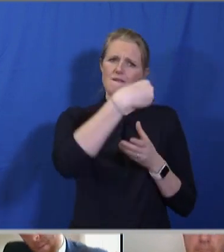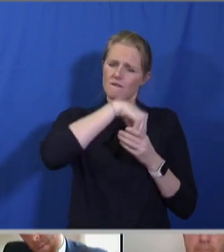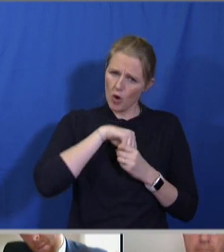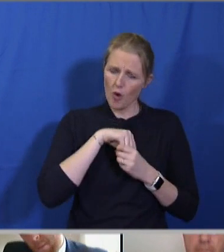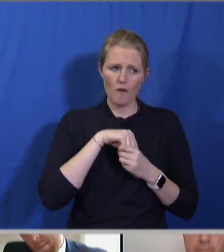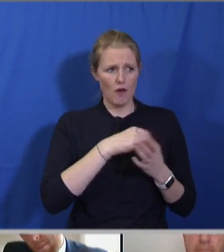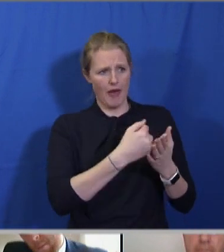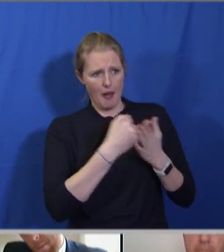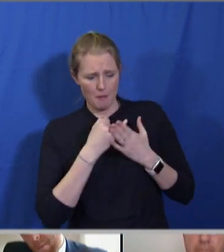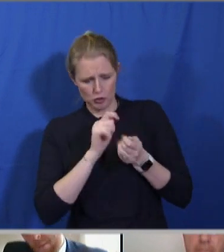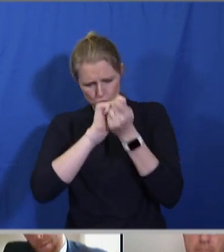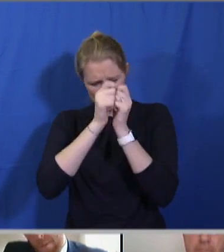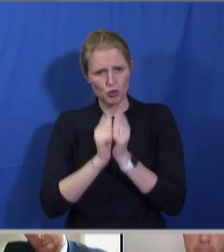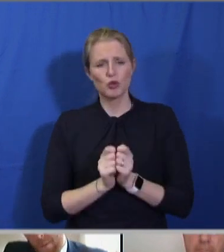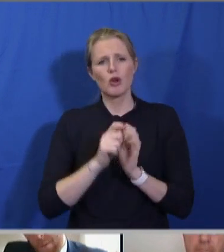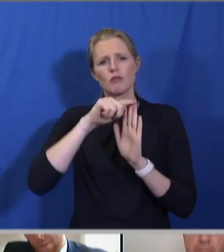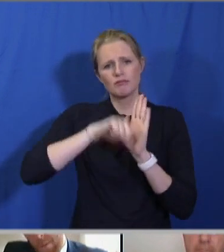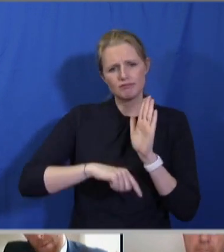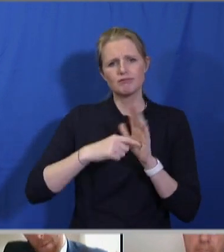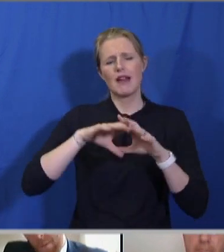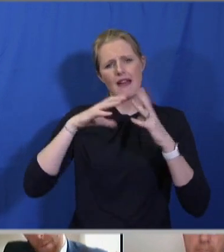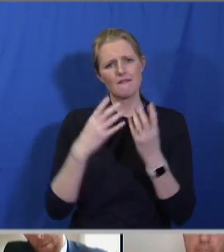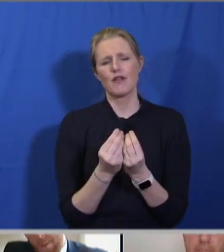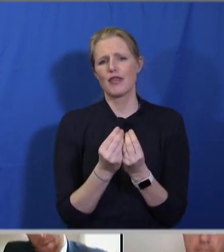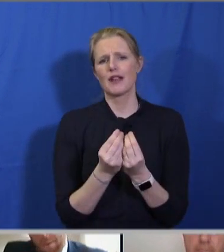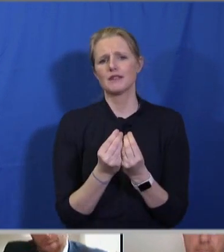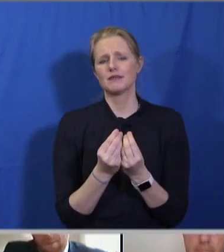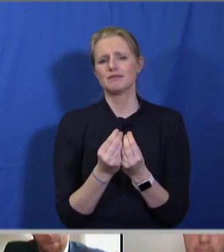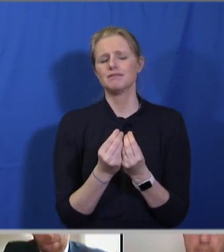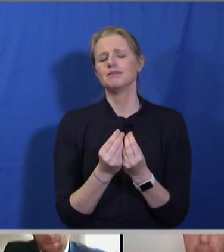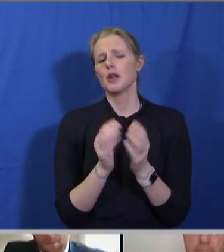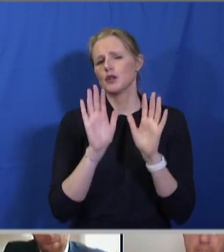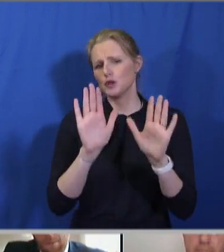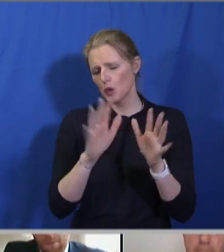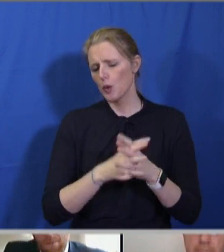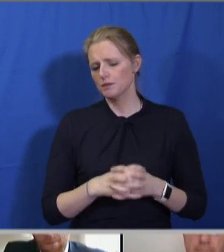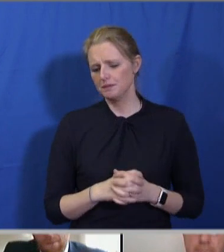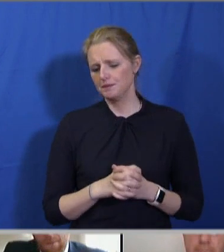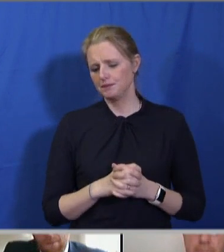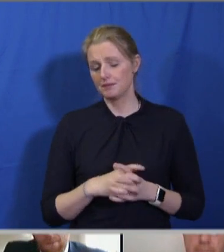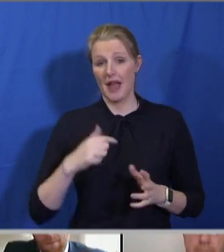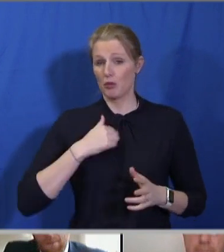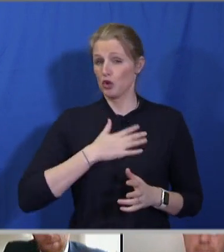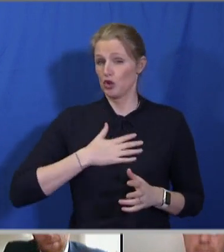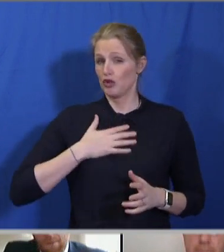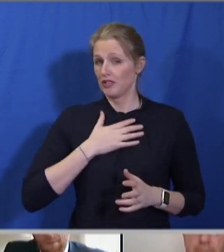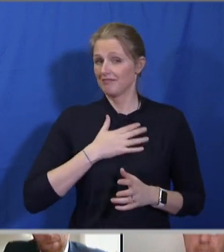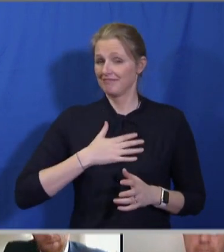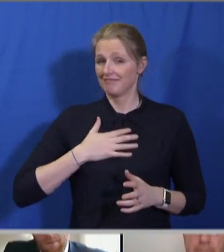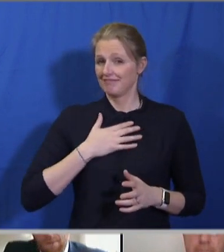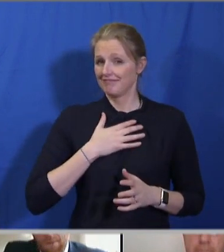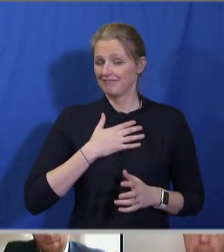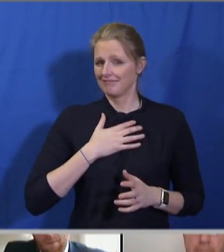health recovery. I am concerned, I suppose, about how we collect or